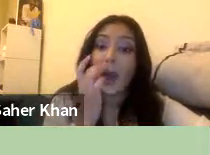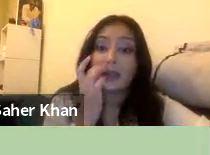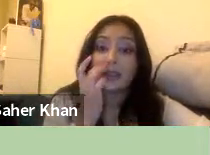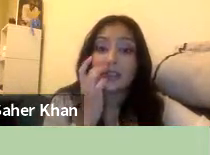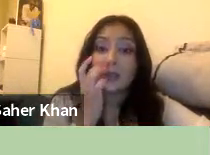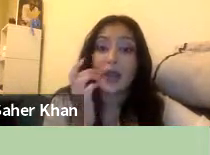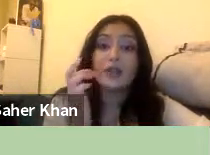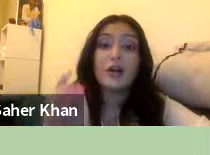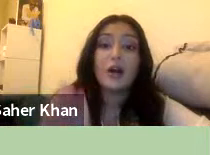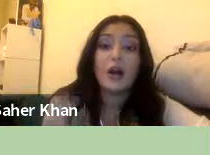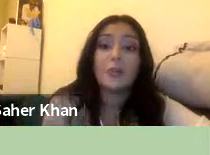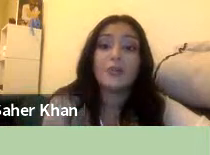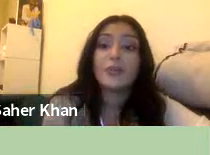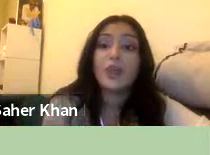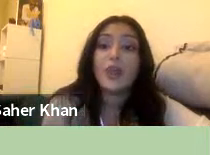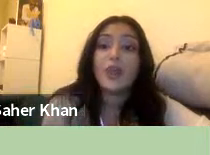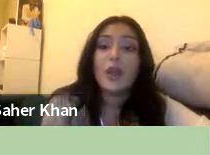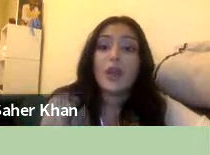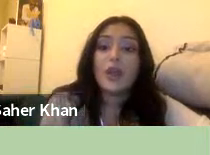so widely spread